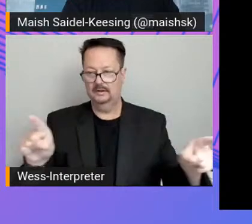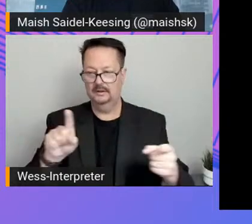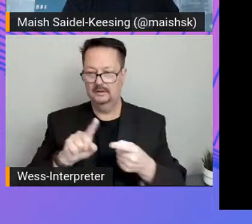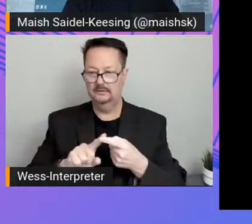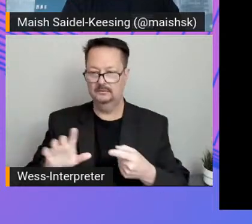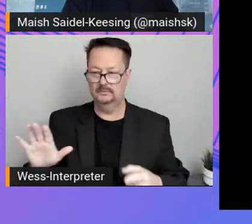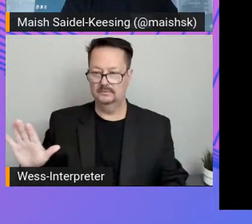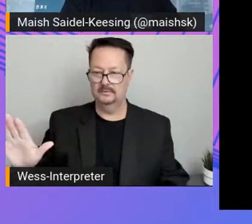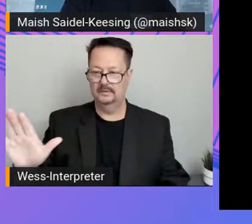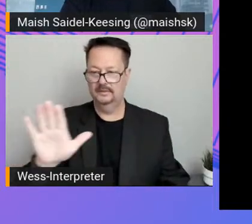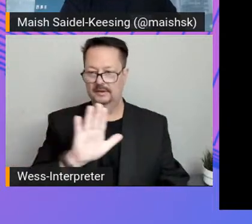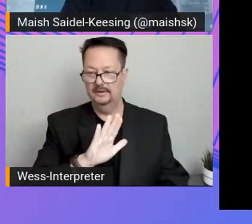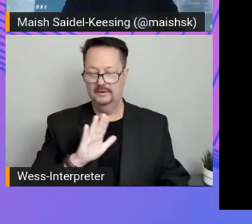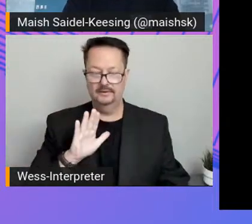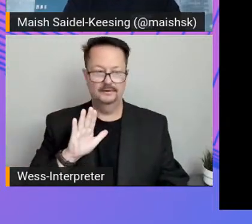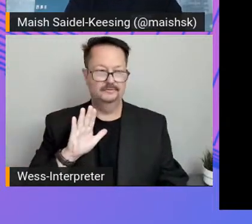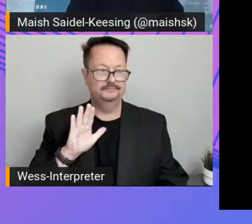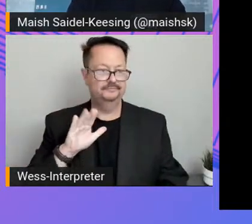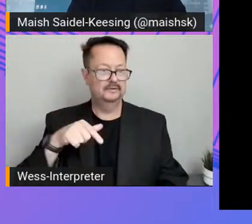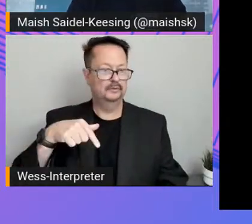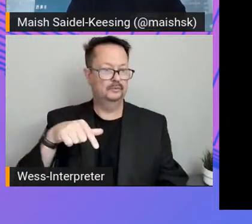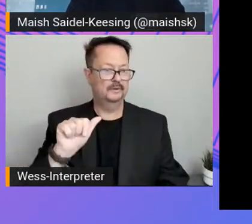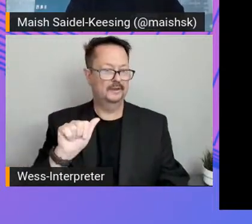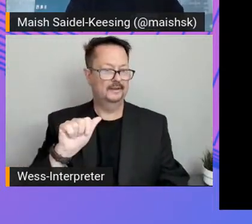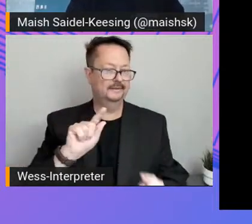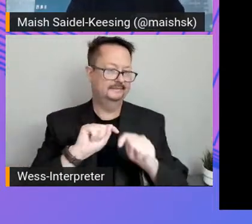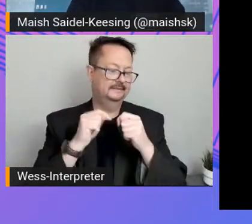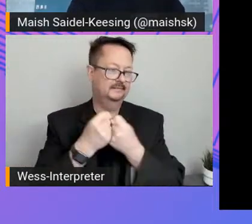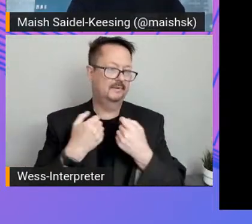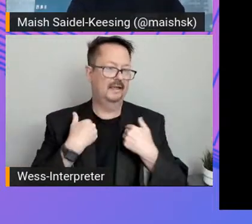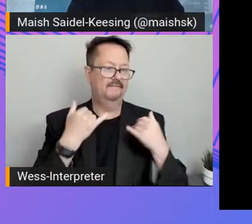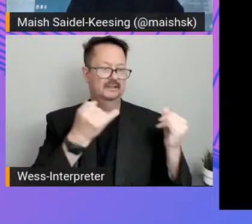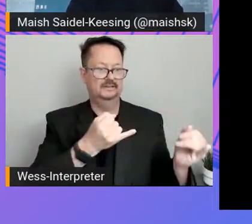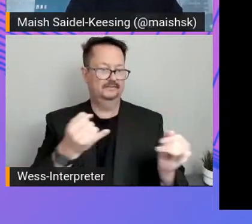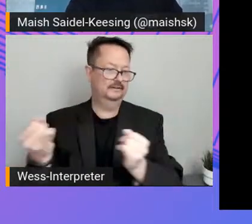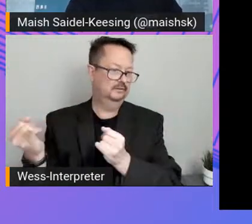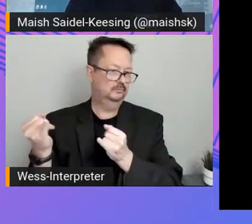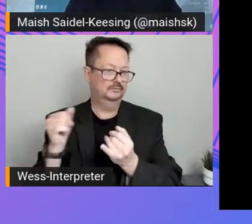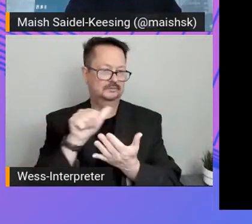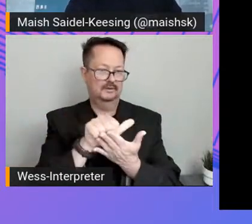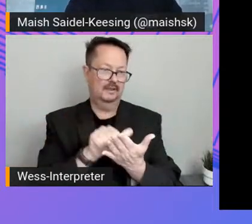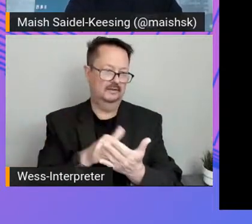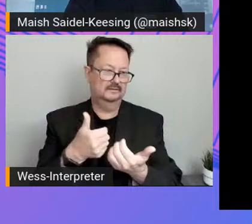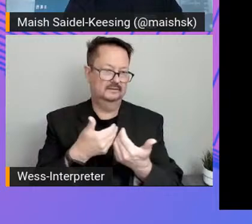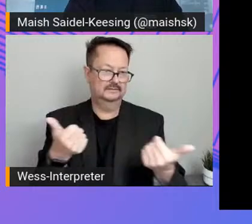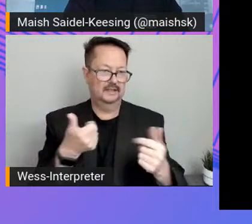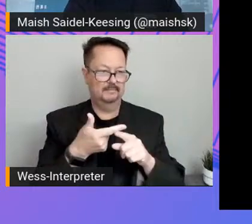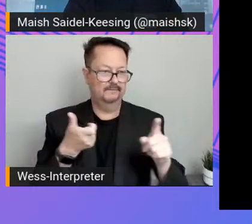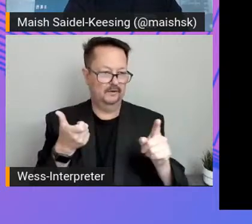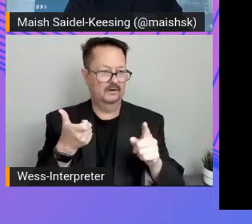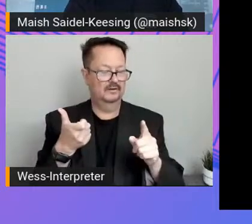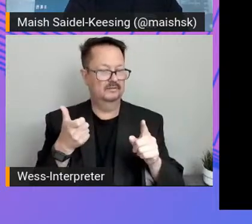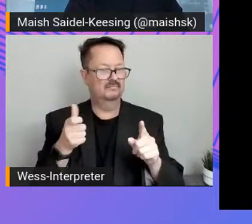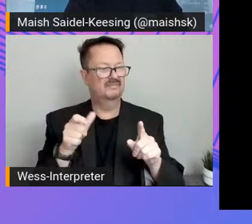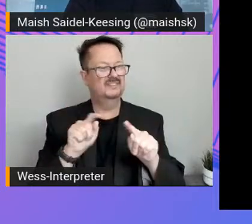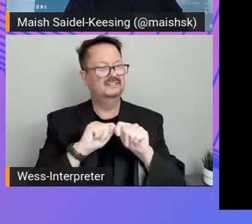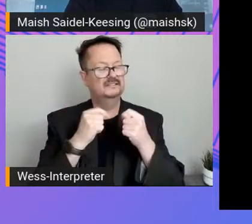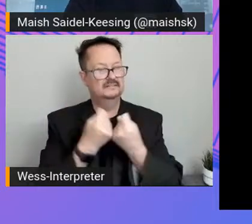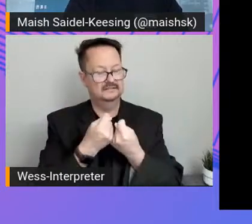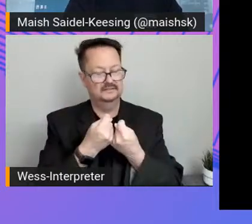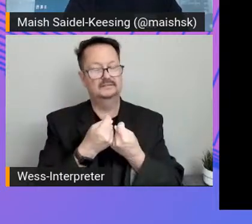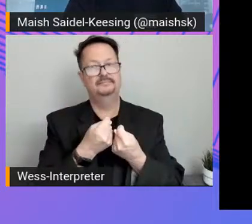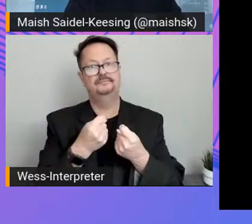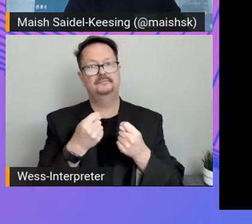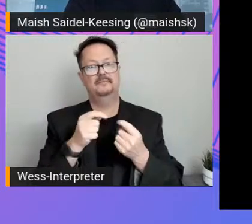own. The QA team all have their own individual accounts as well, separate from the team account. So QA can deploy that